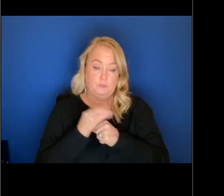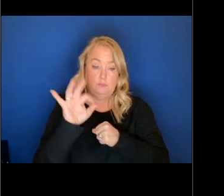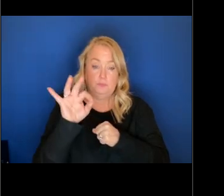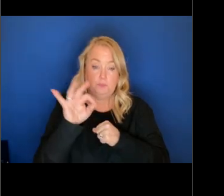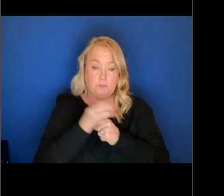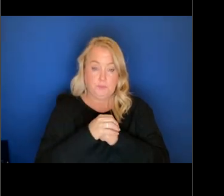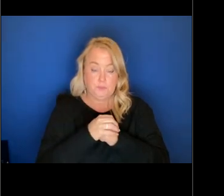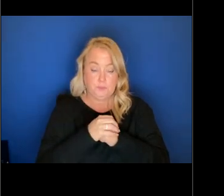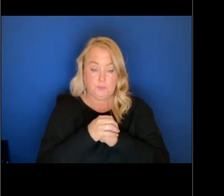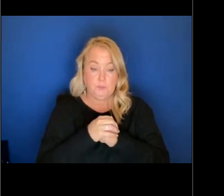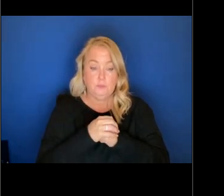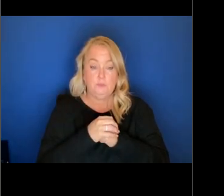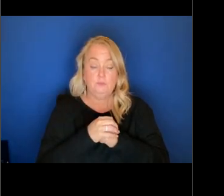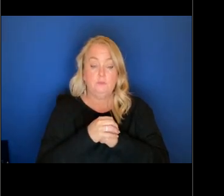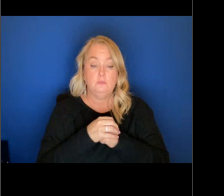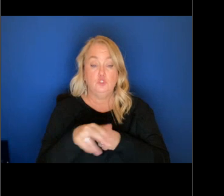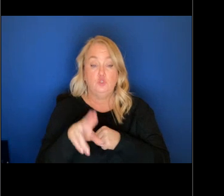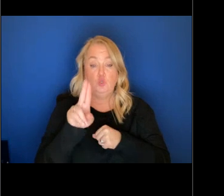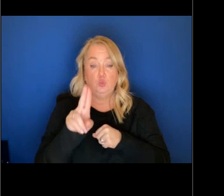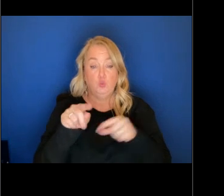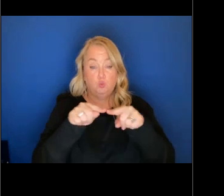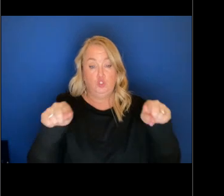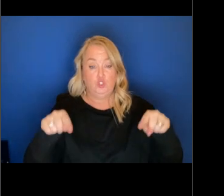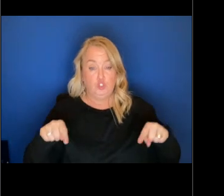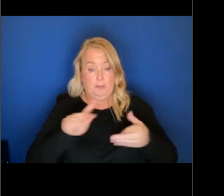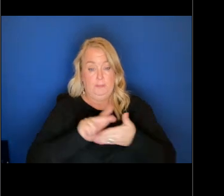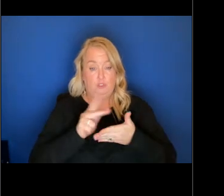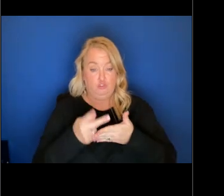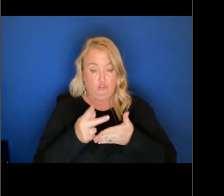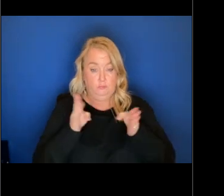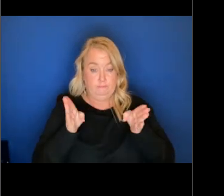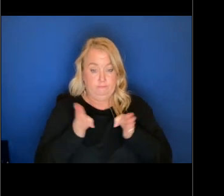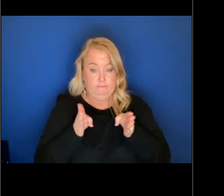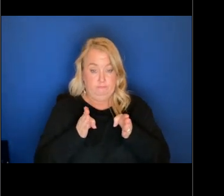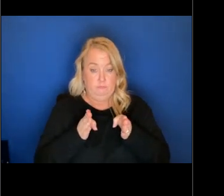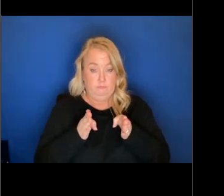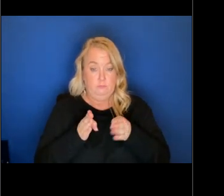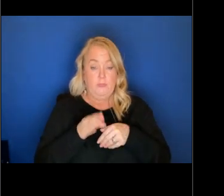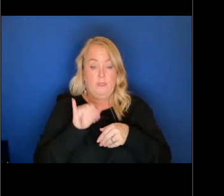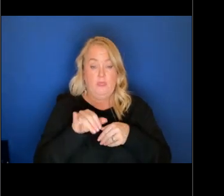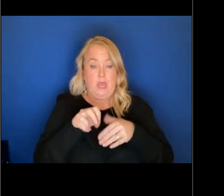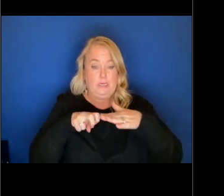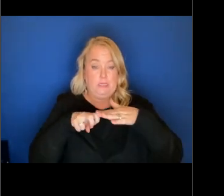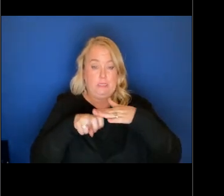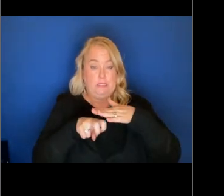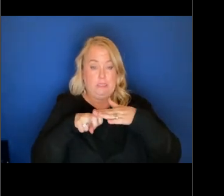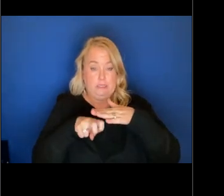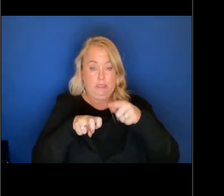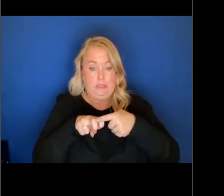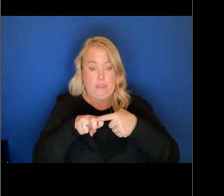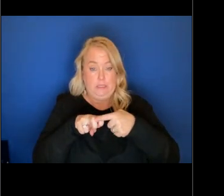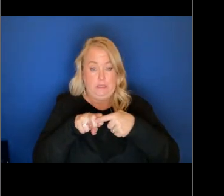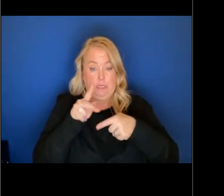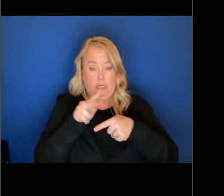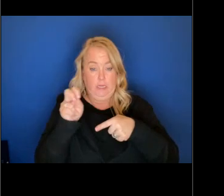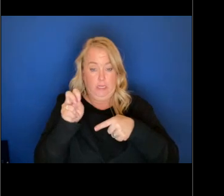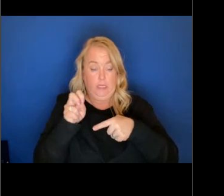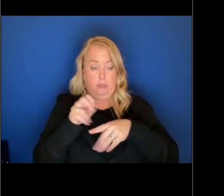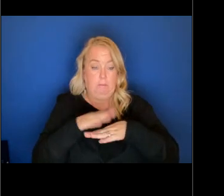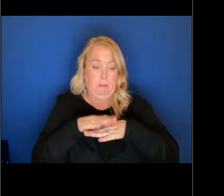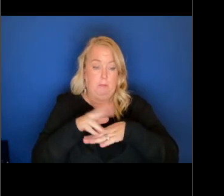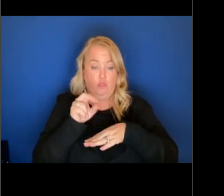Number 9. Knowledge number 9. In narrow U-shaped kitchens, knee space a minimum of 30